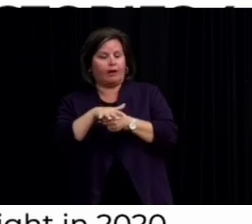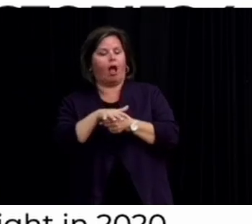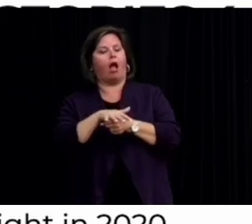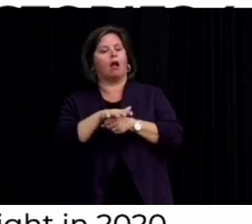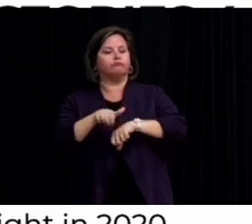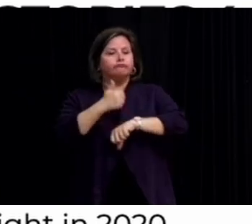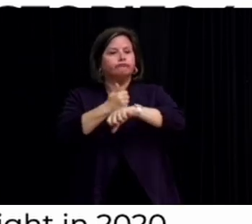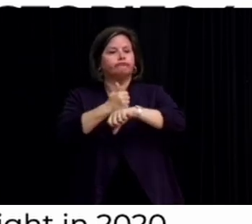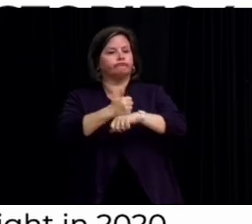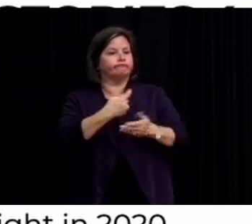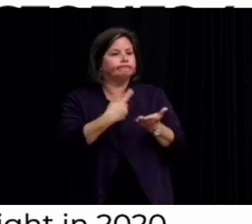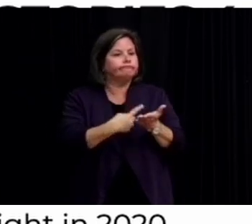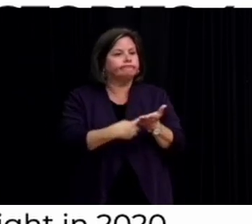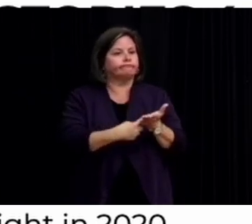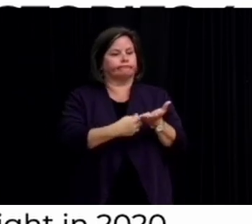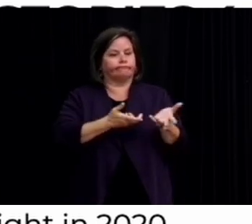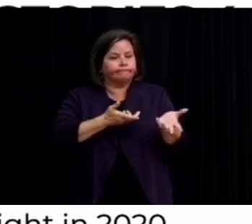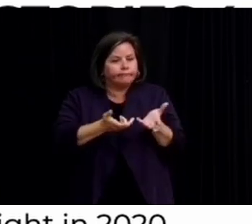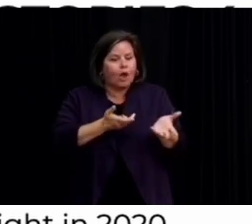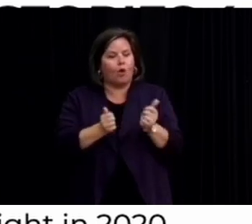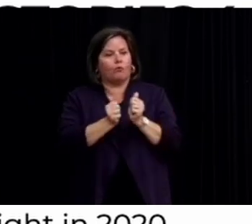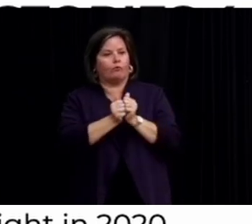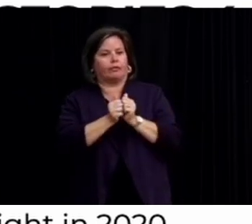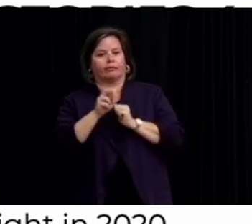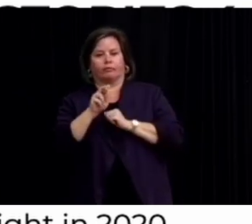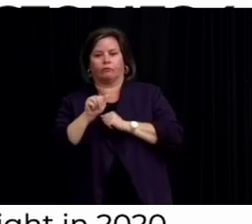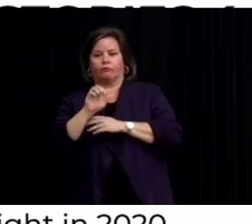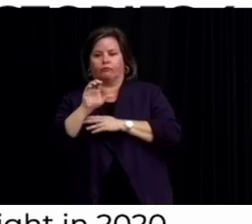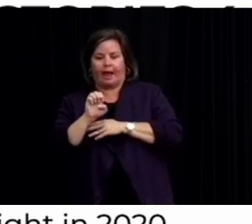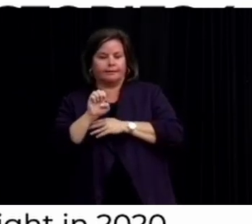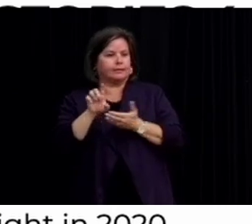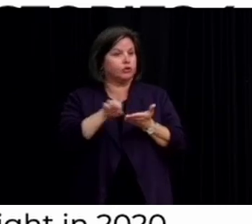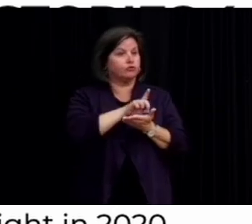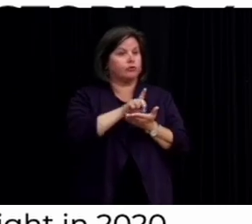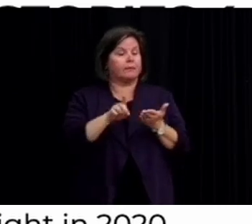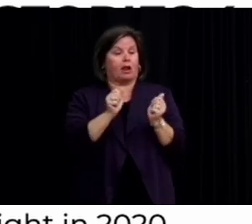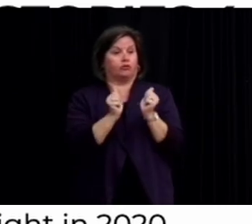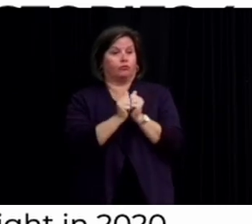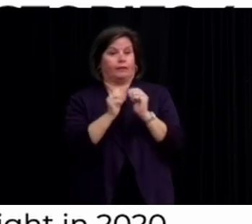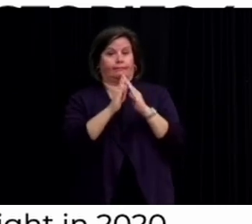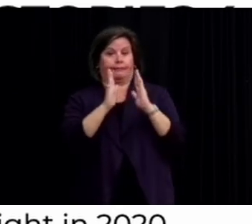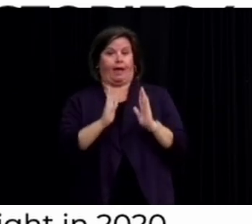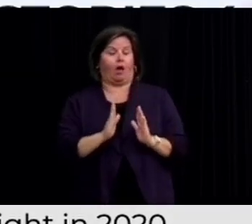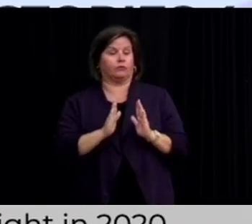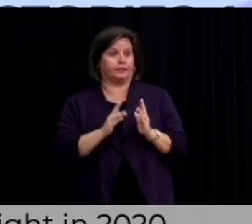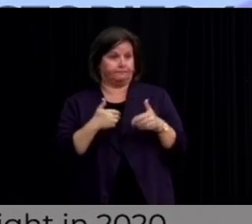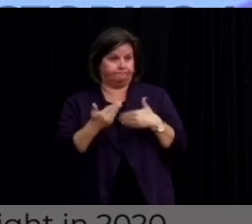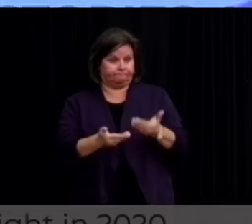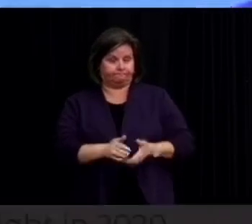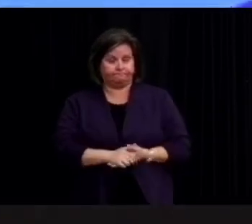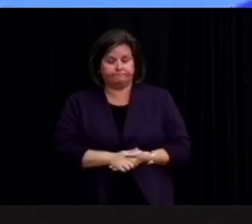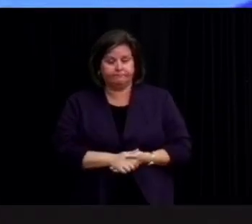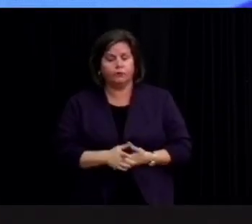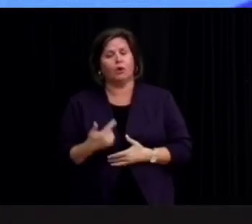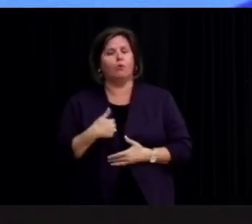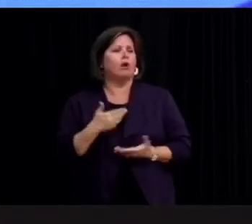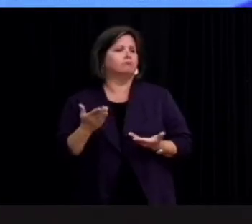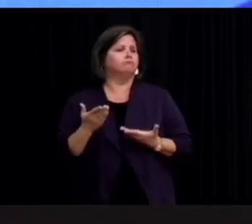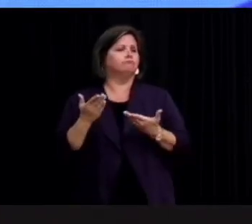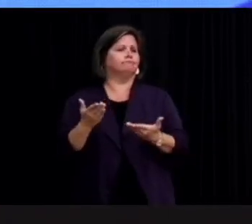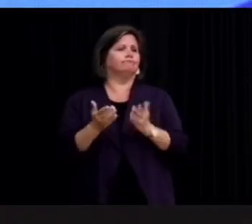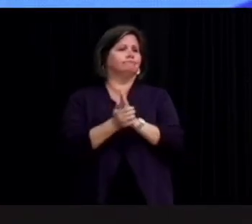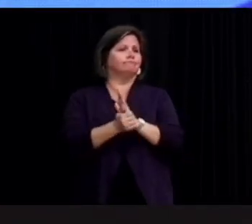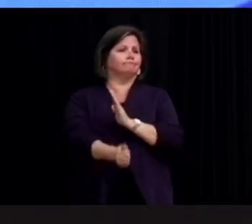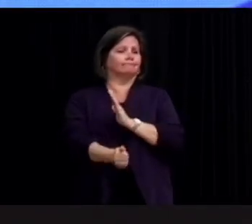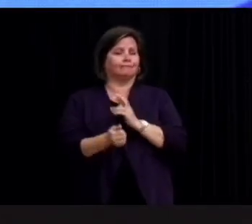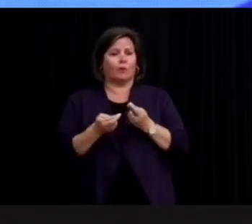conversation around race and discrimination in housing. And so we are offering tools and resources for our